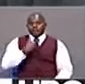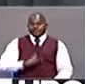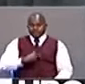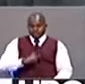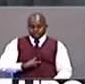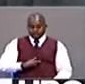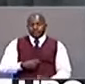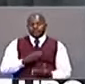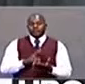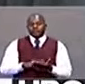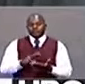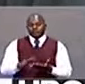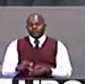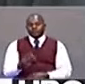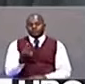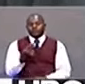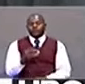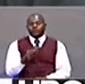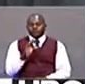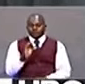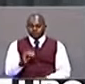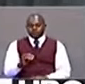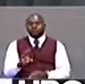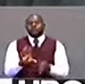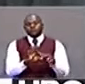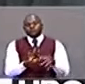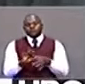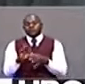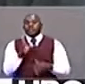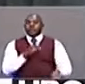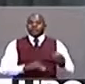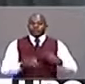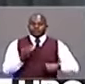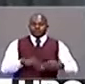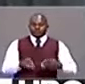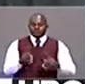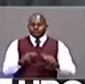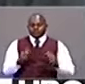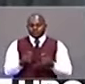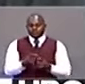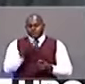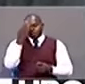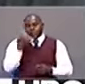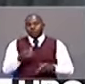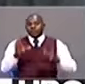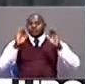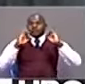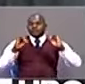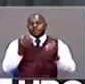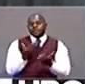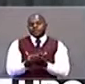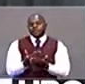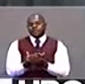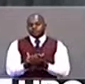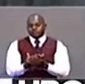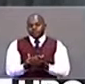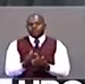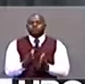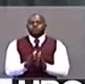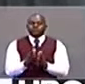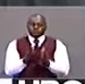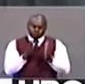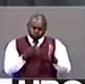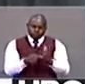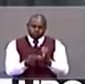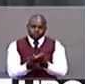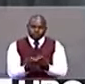in March 2020, working with the anti-corruption team, because His Excellency the President had asked them to handle this